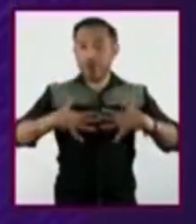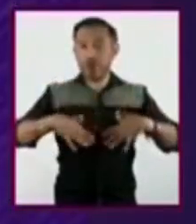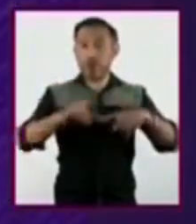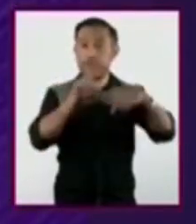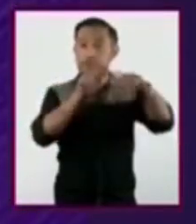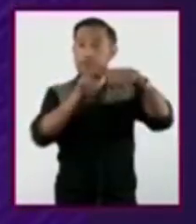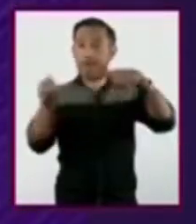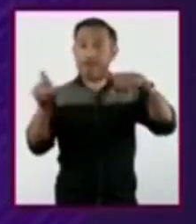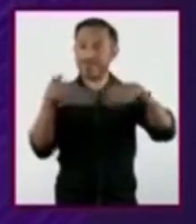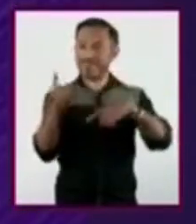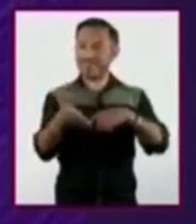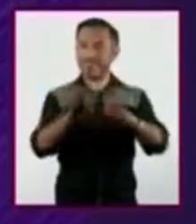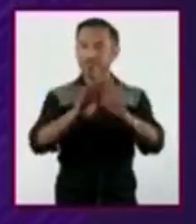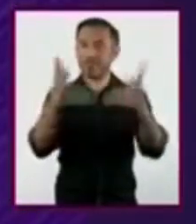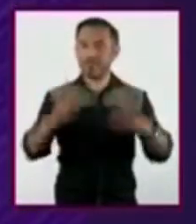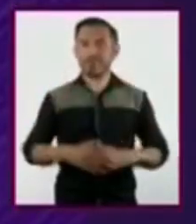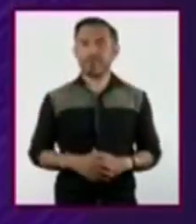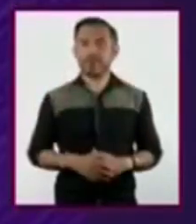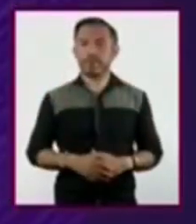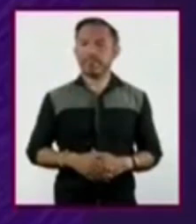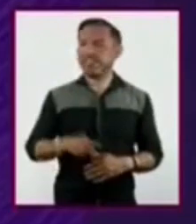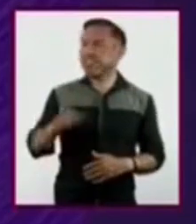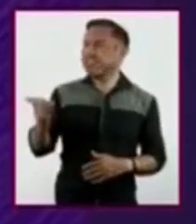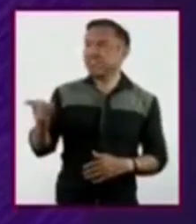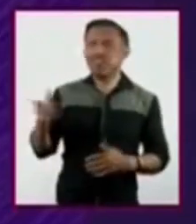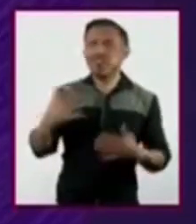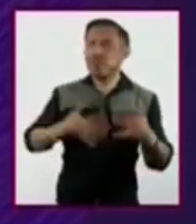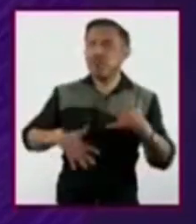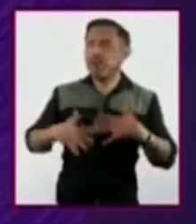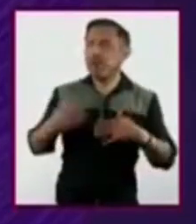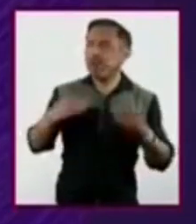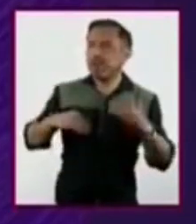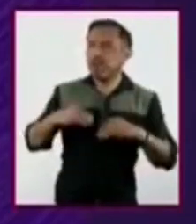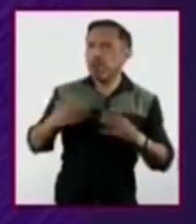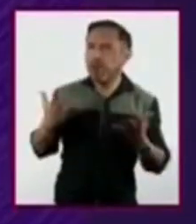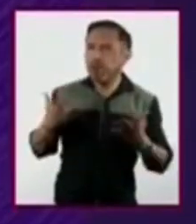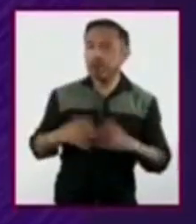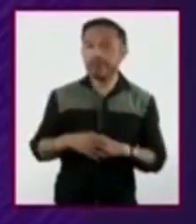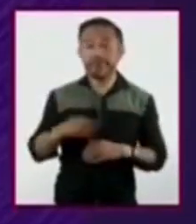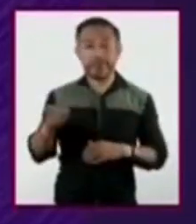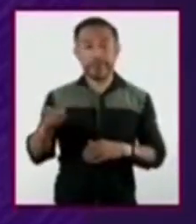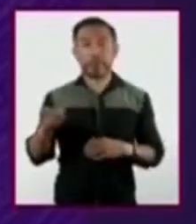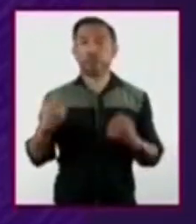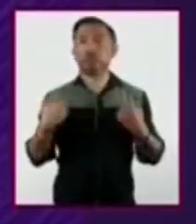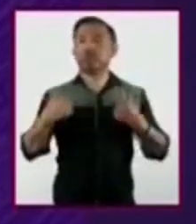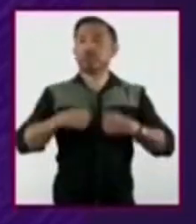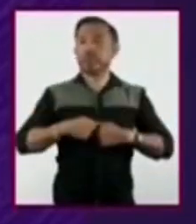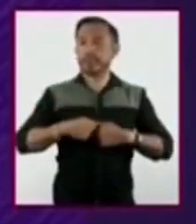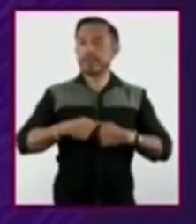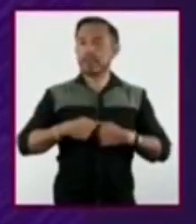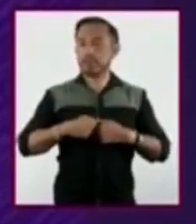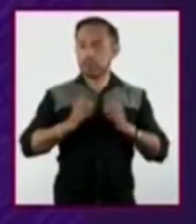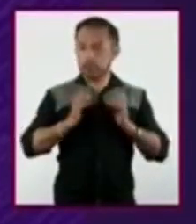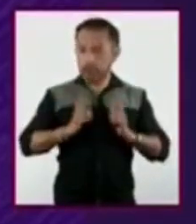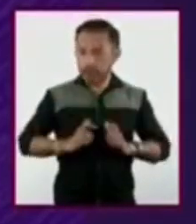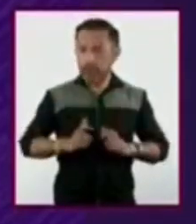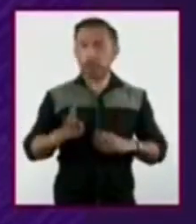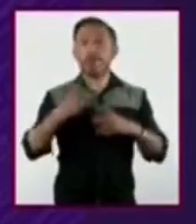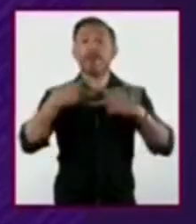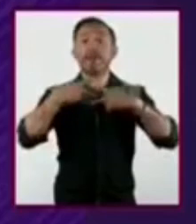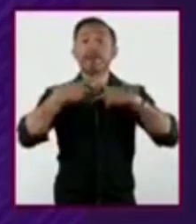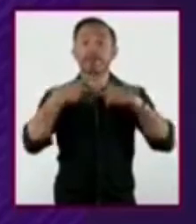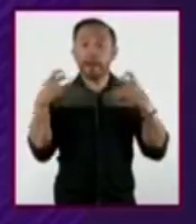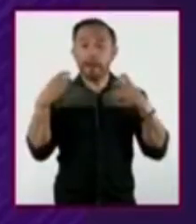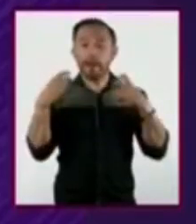What's he wearing? He's wearing a jacket, a tie, and